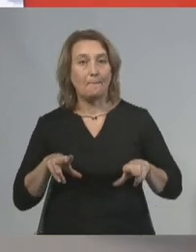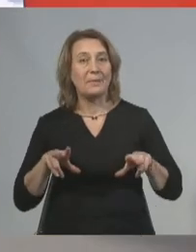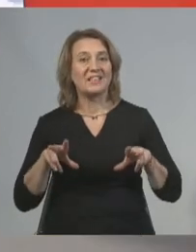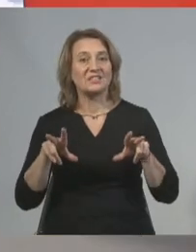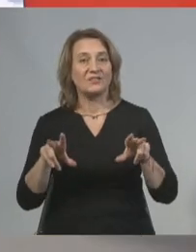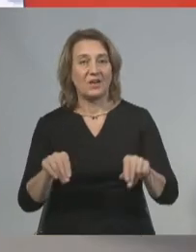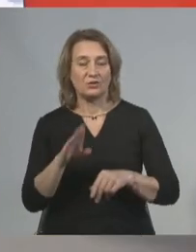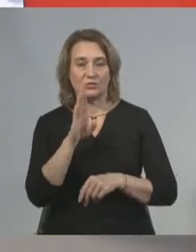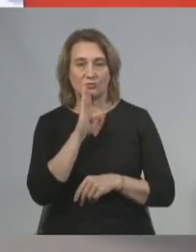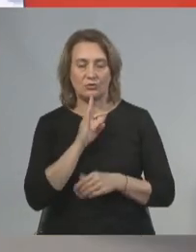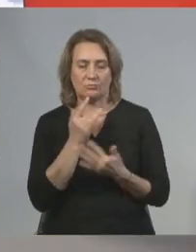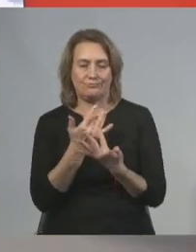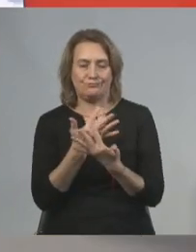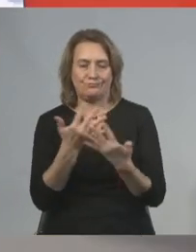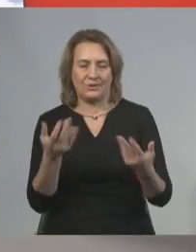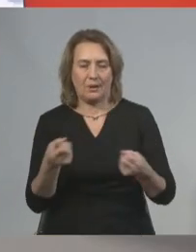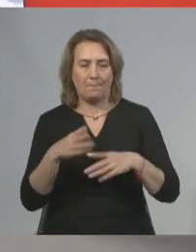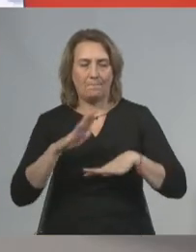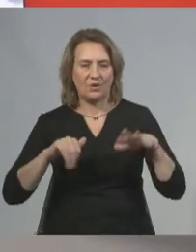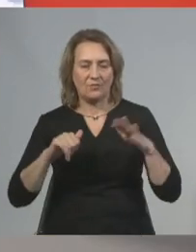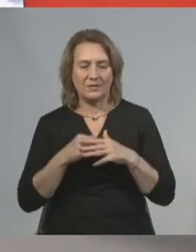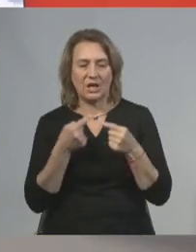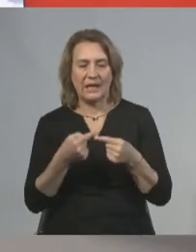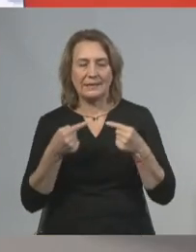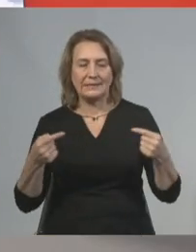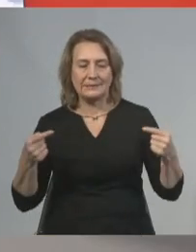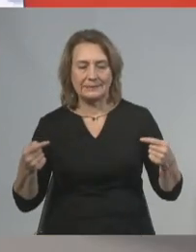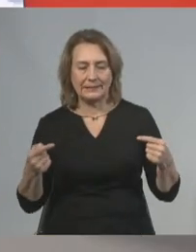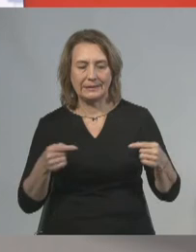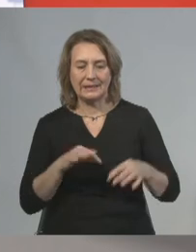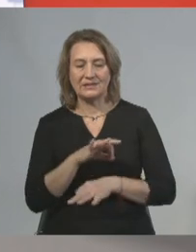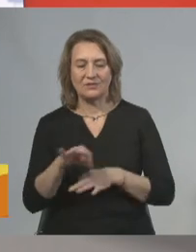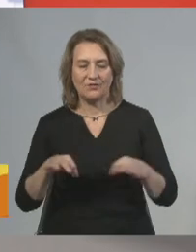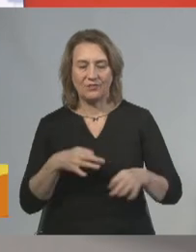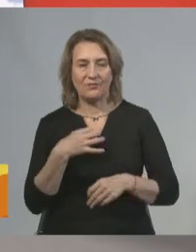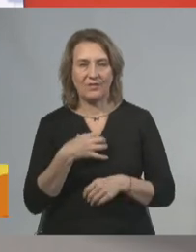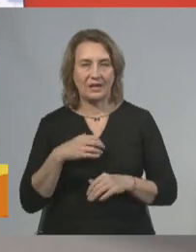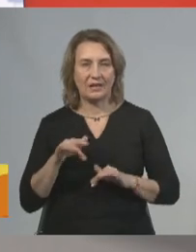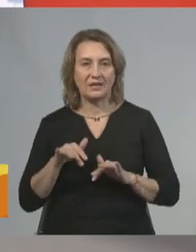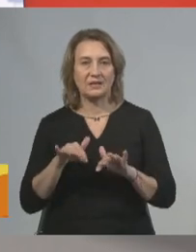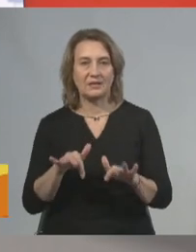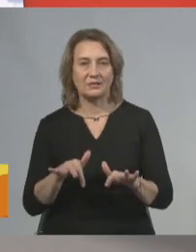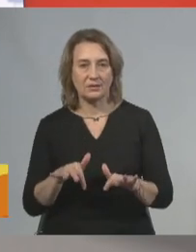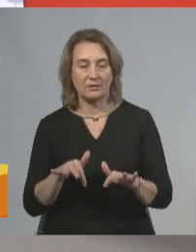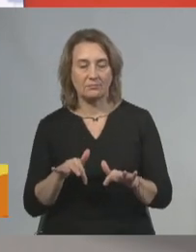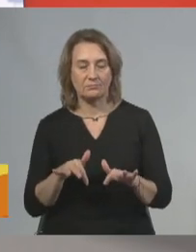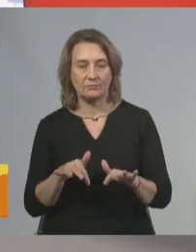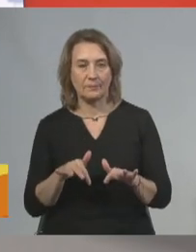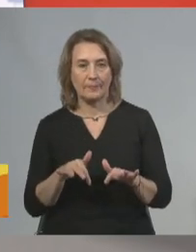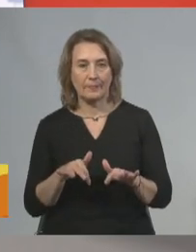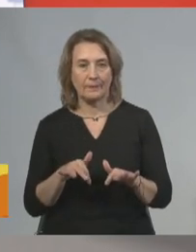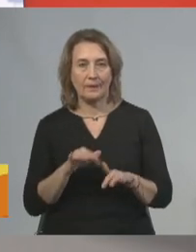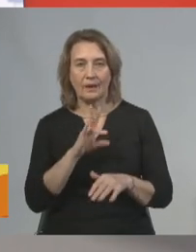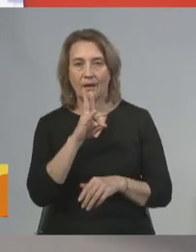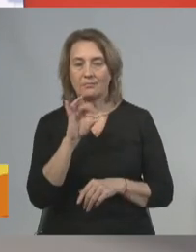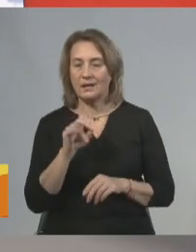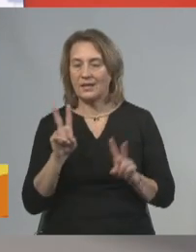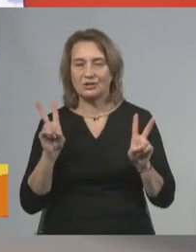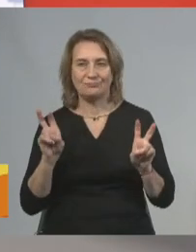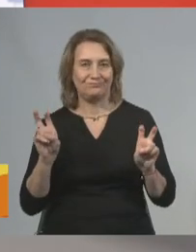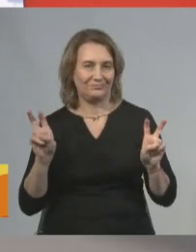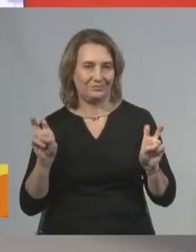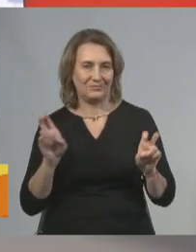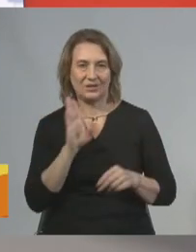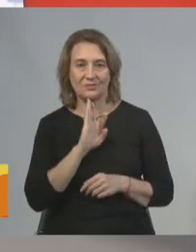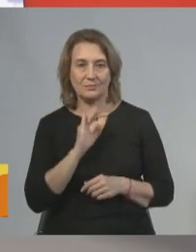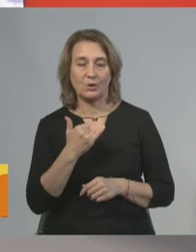year this project is devoted to women of different professions of different sectors which are not considered